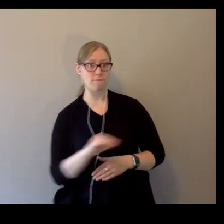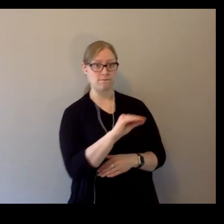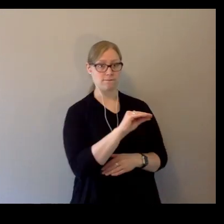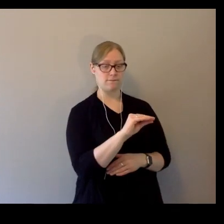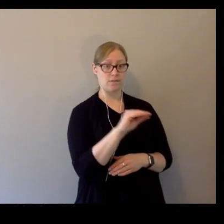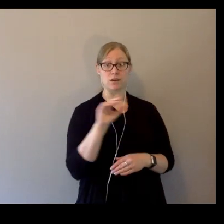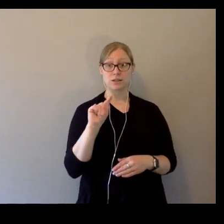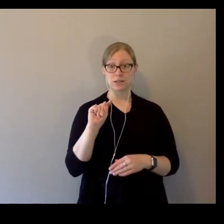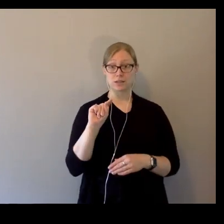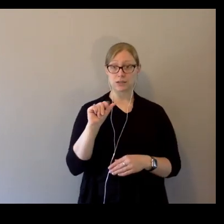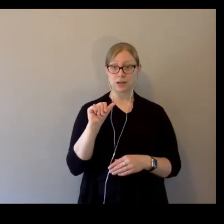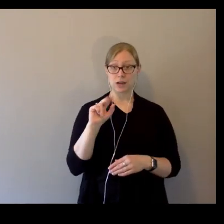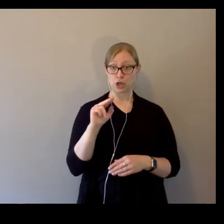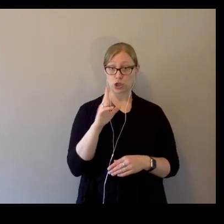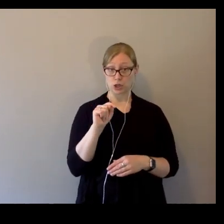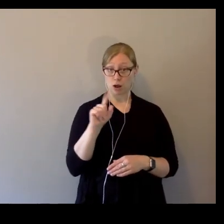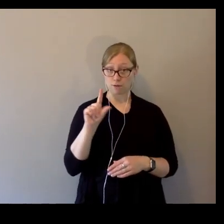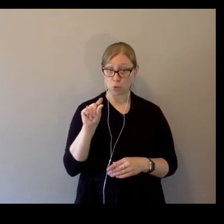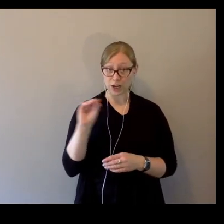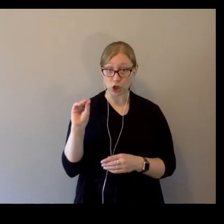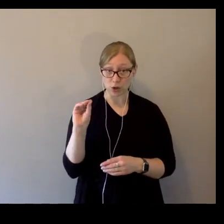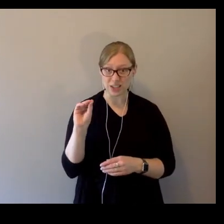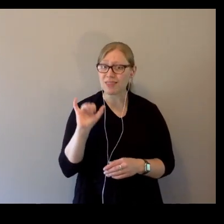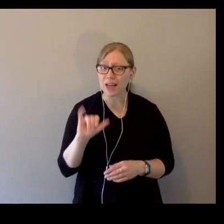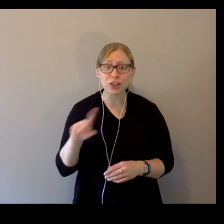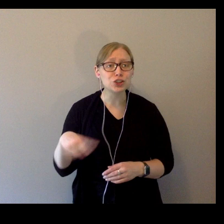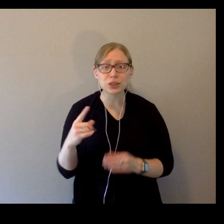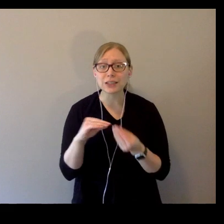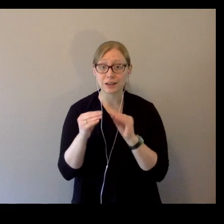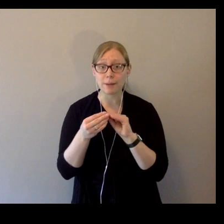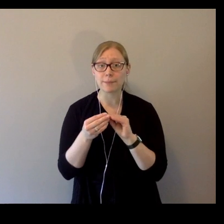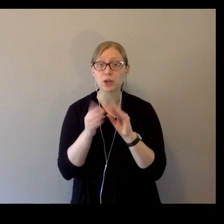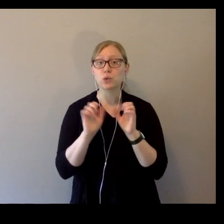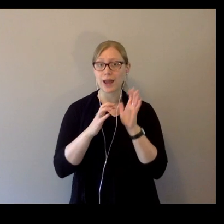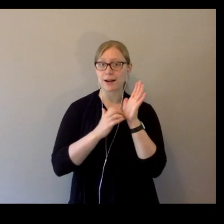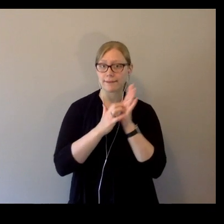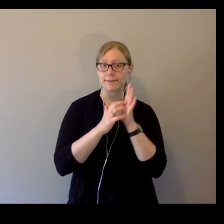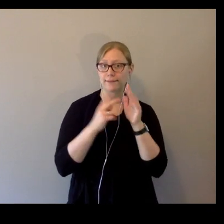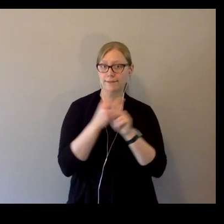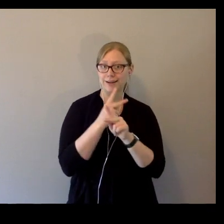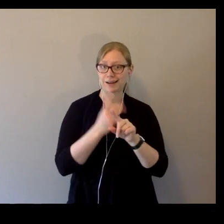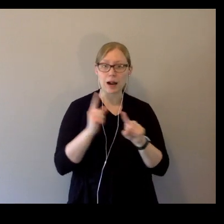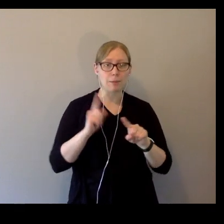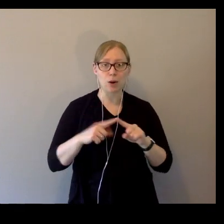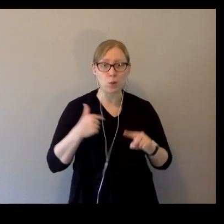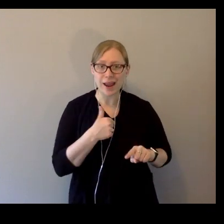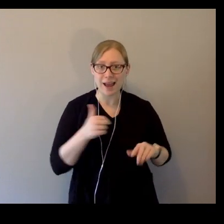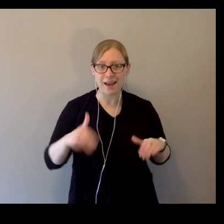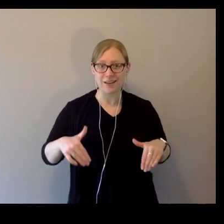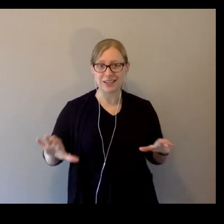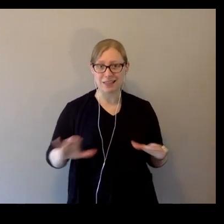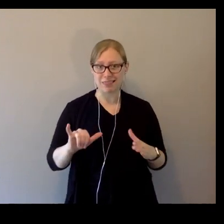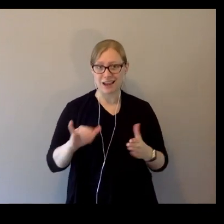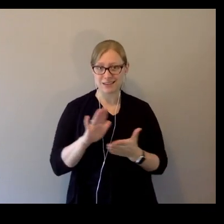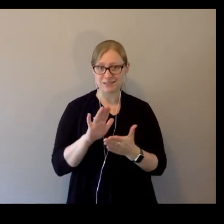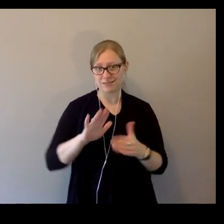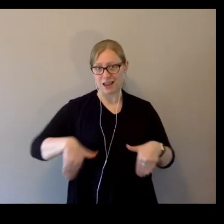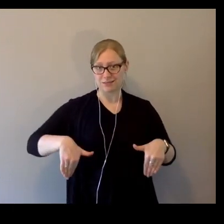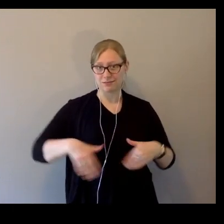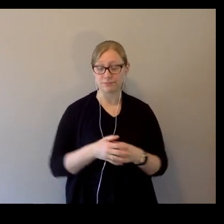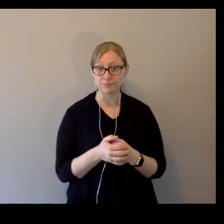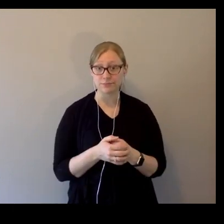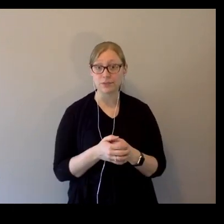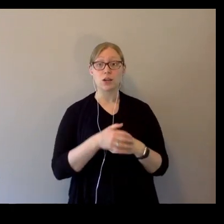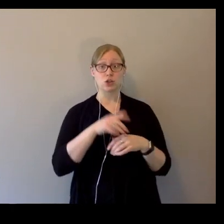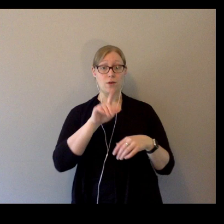20 degrees is just a number. We just haven't calculated out what it is yet. And so x is going to be 73